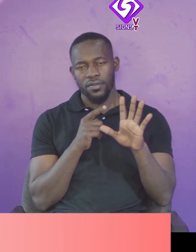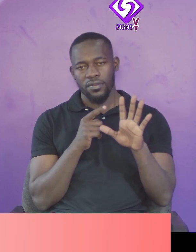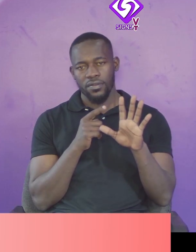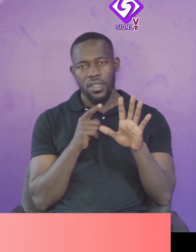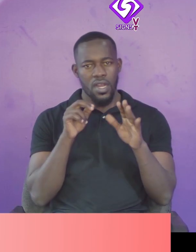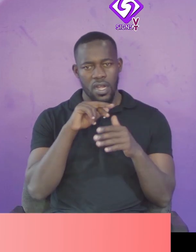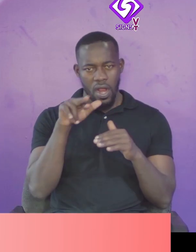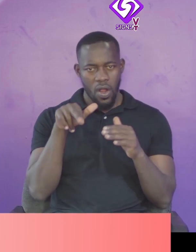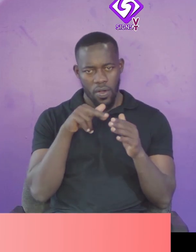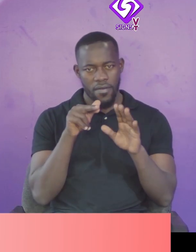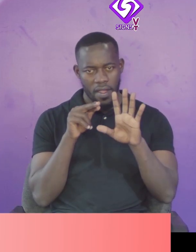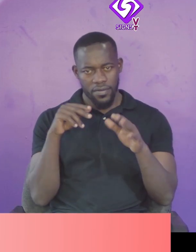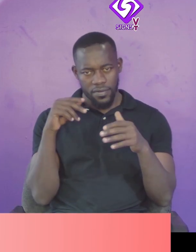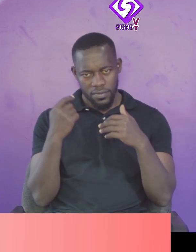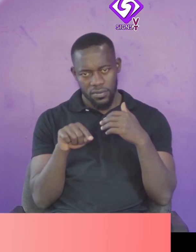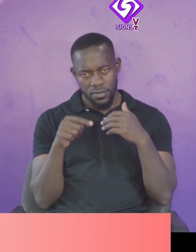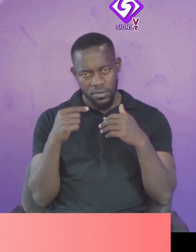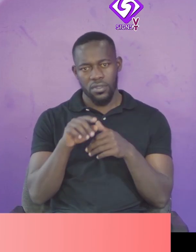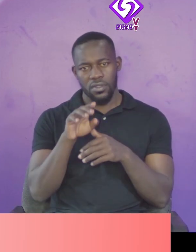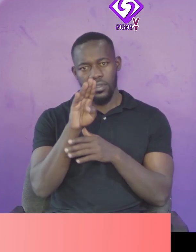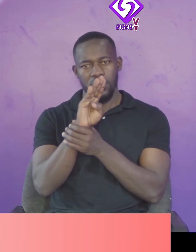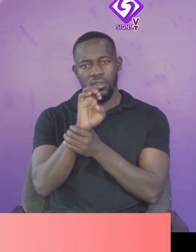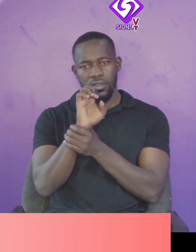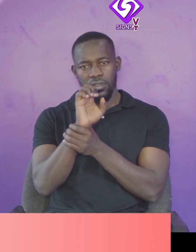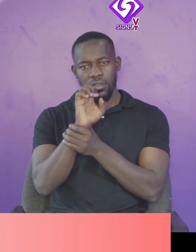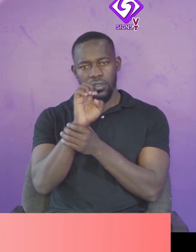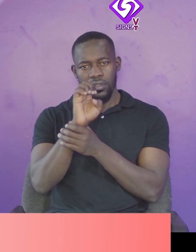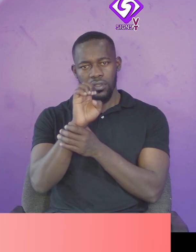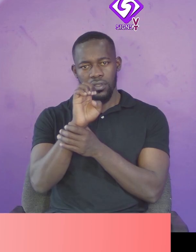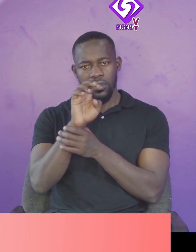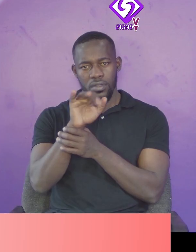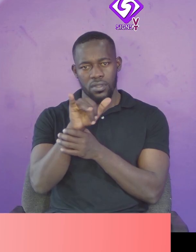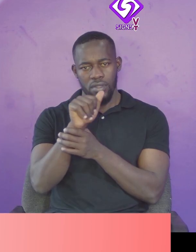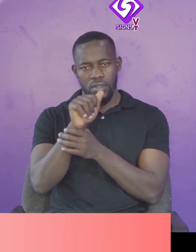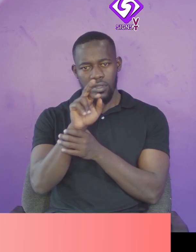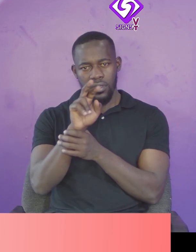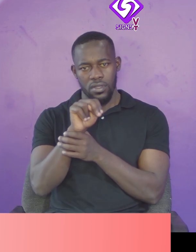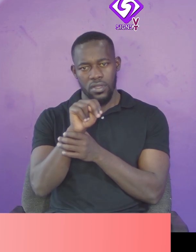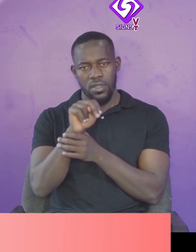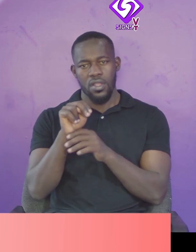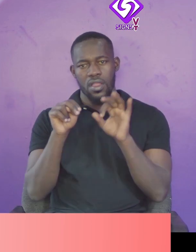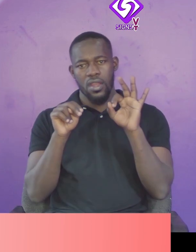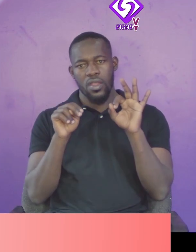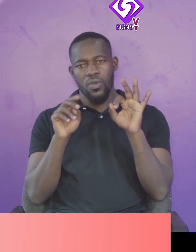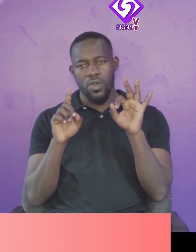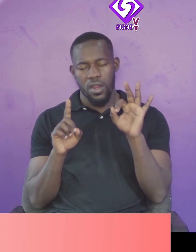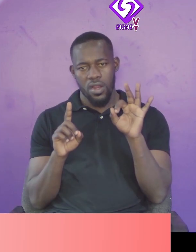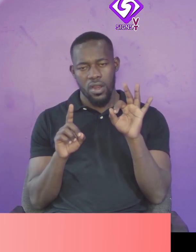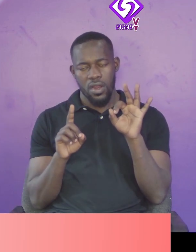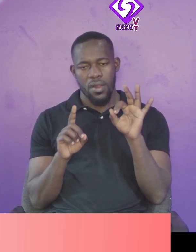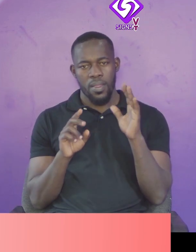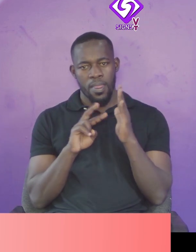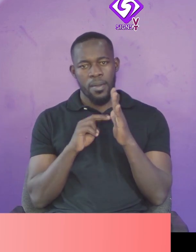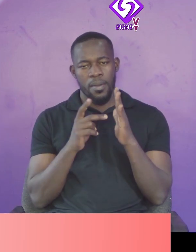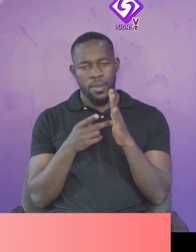of 5. We beat Bayern 4-1. Was it 4-1? 3-1. So that means that